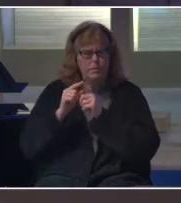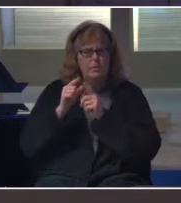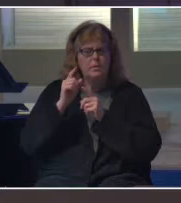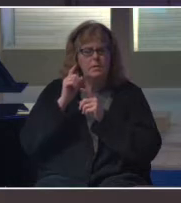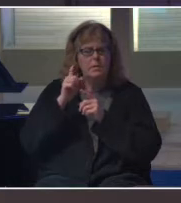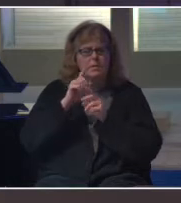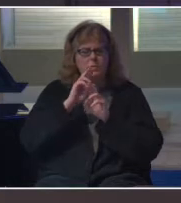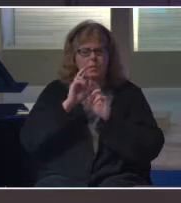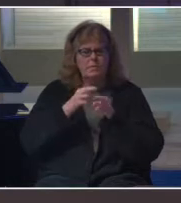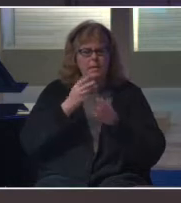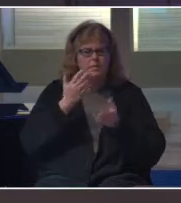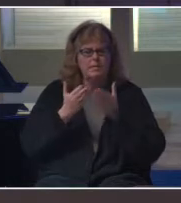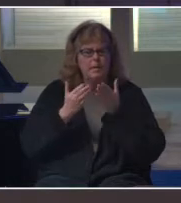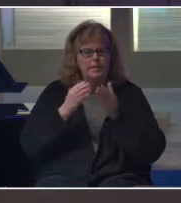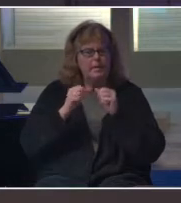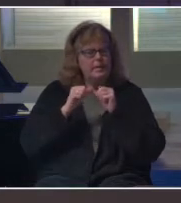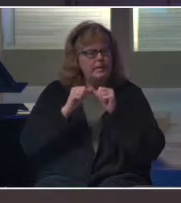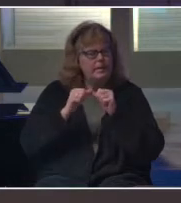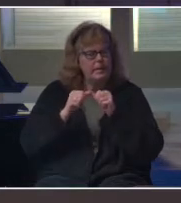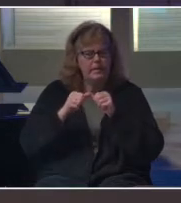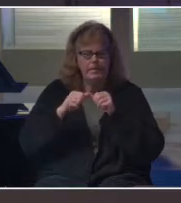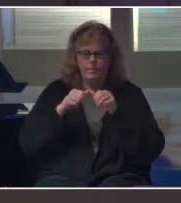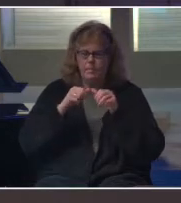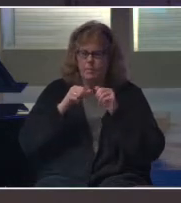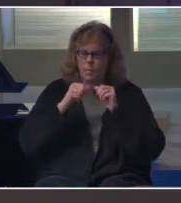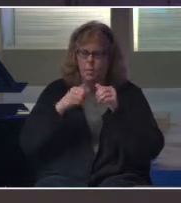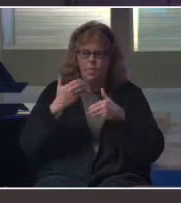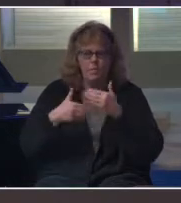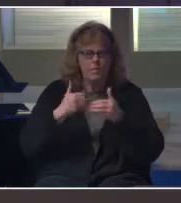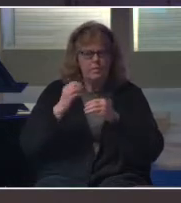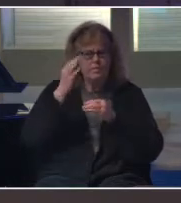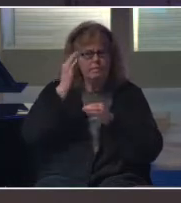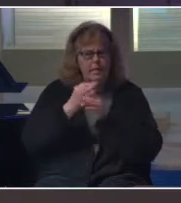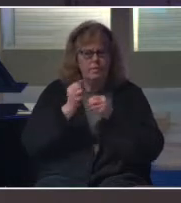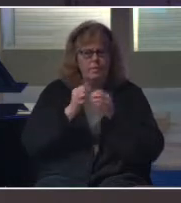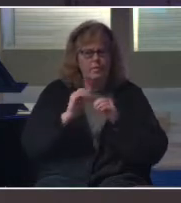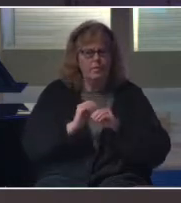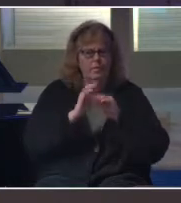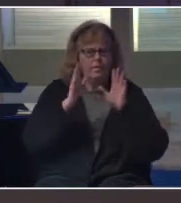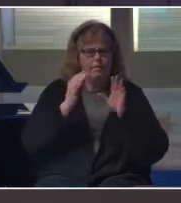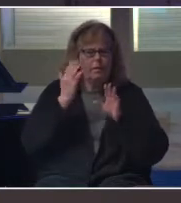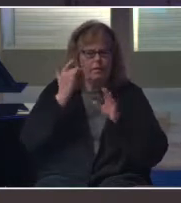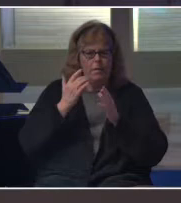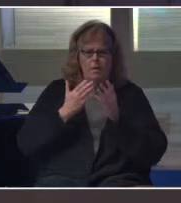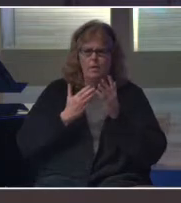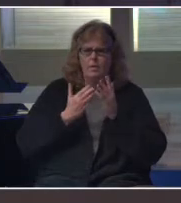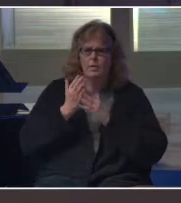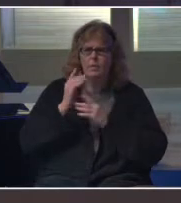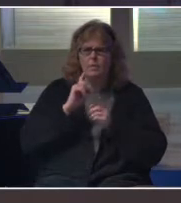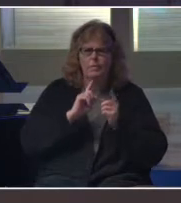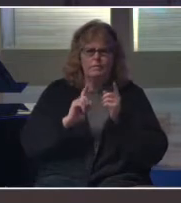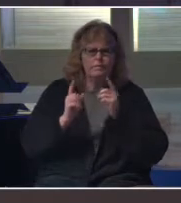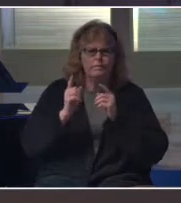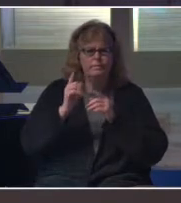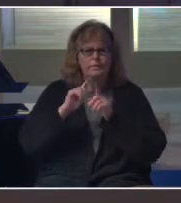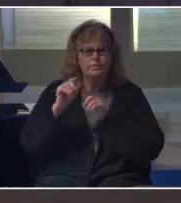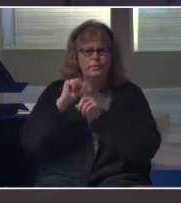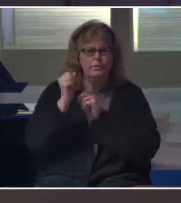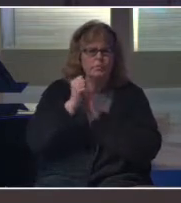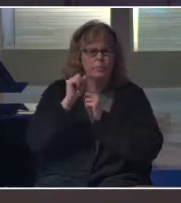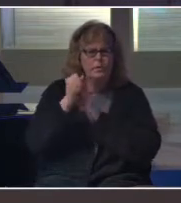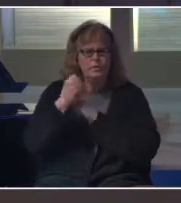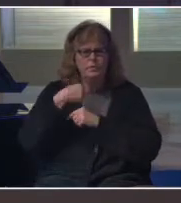His response may be, keep walking by faith, without clarifying why we're going through the particular circumstances